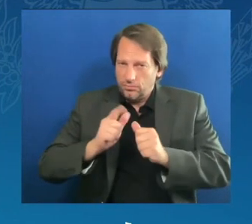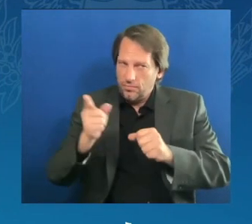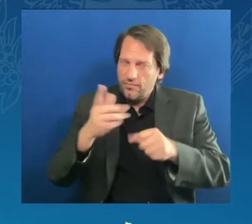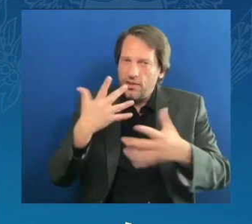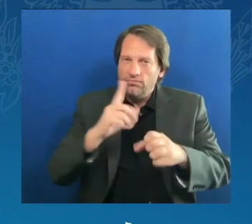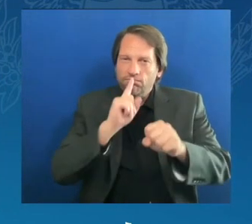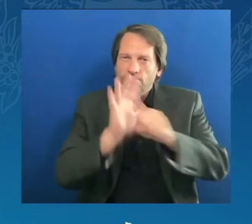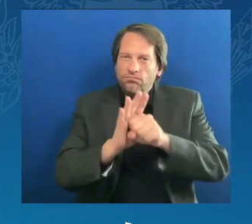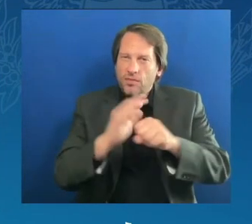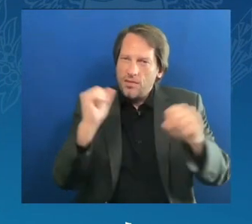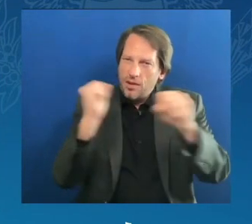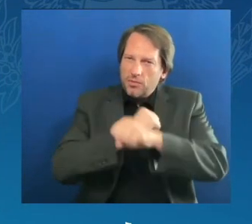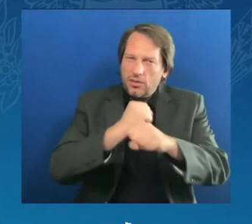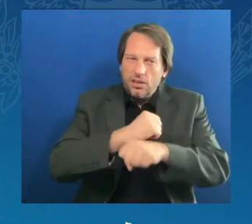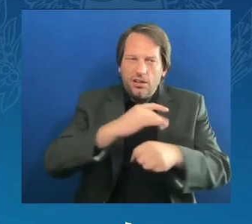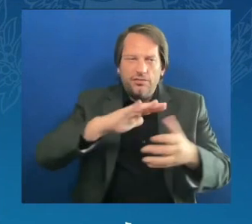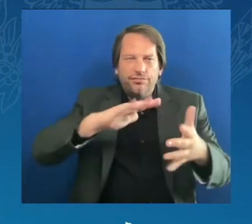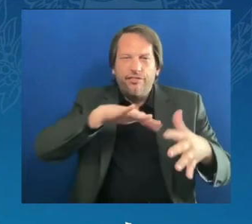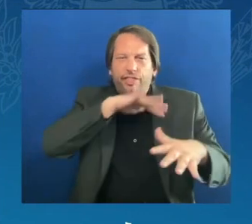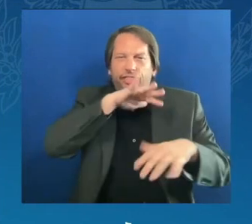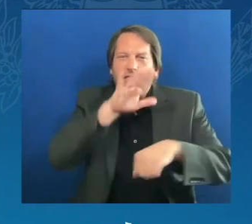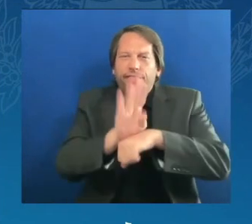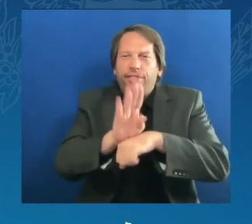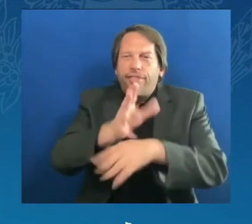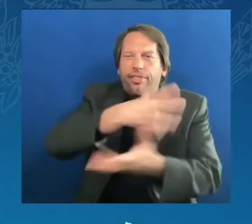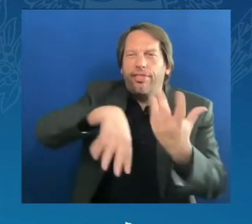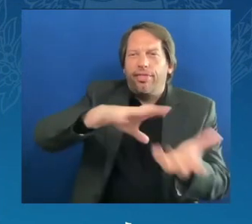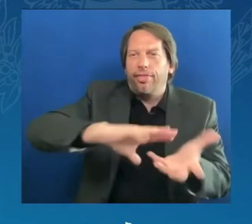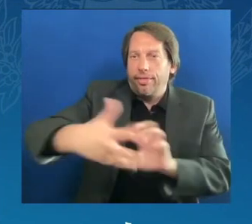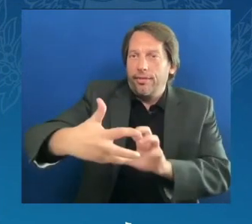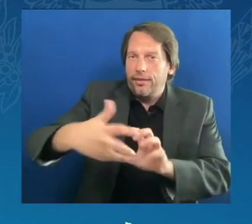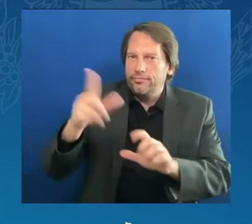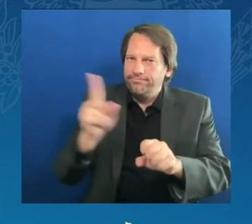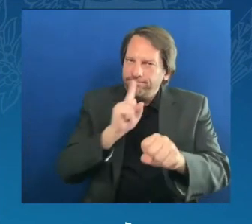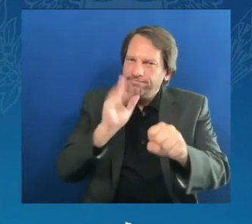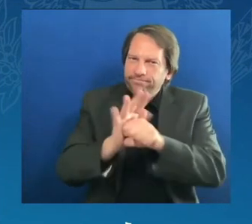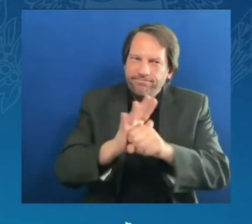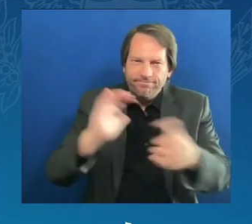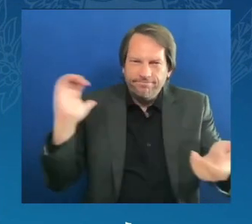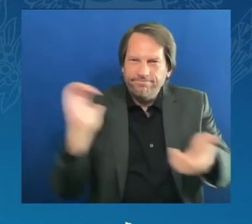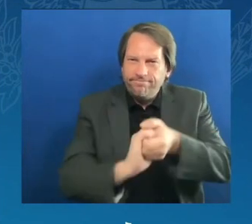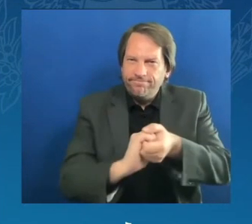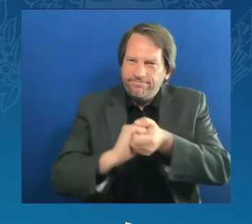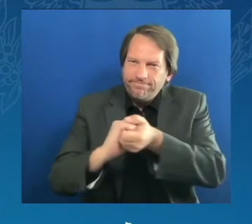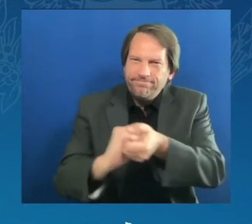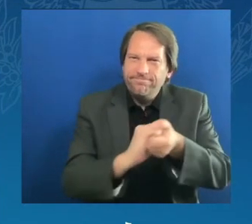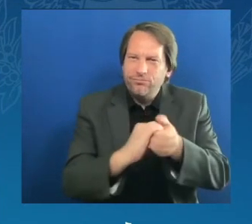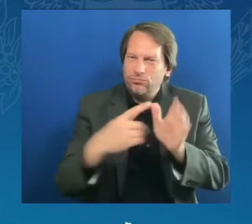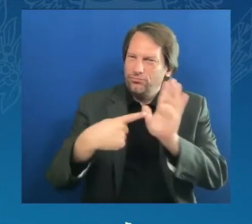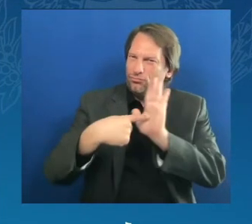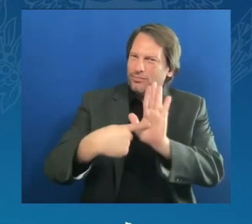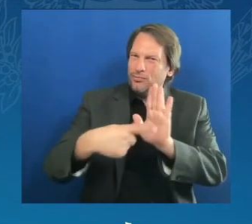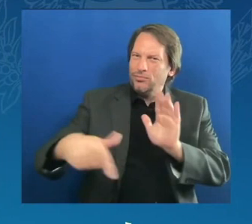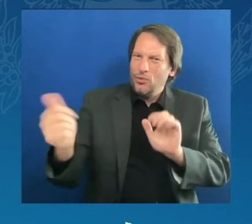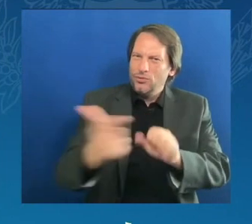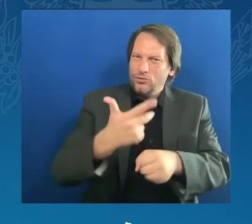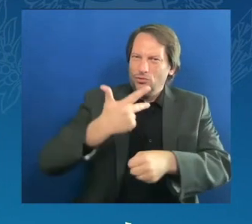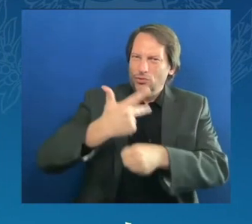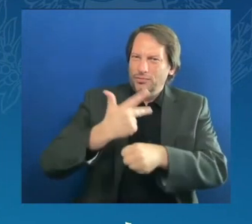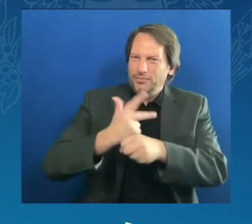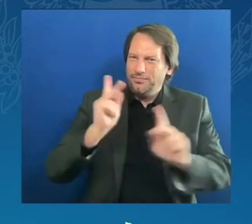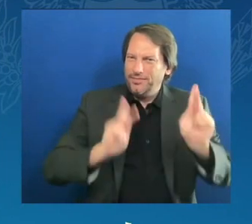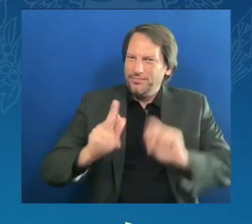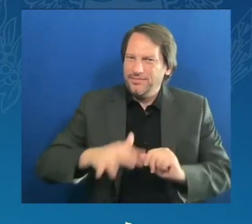and include members of the indigenous community in the democratic process. And you committed to expand access to health care